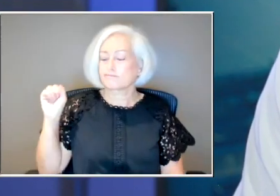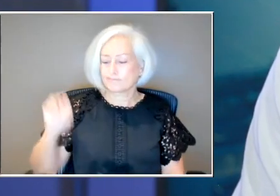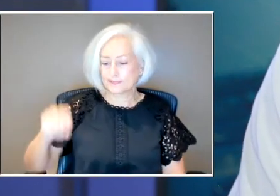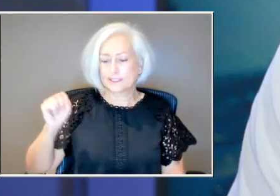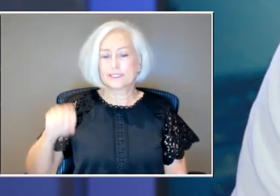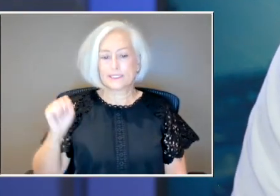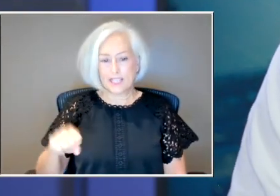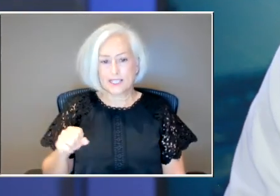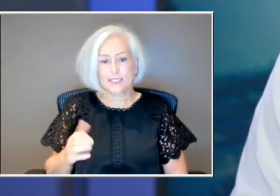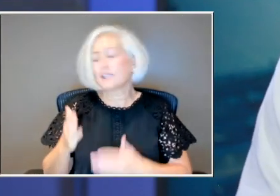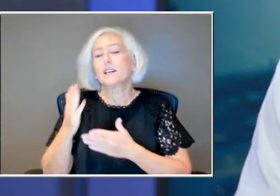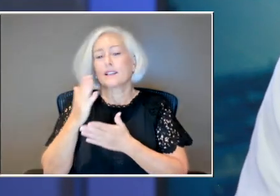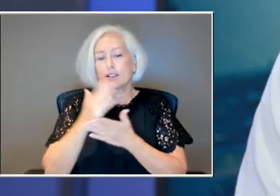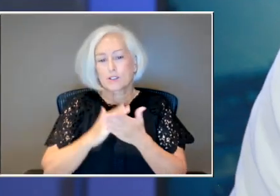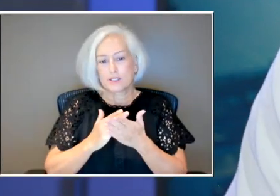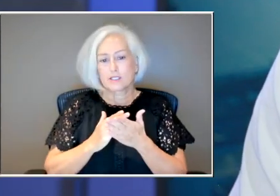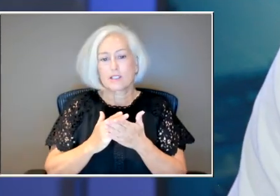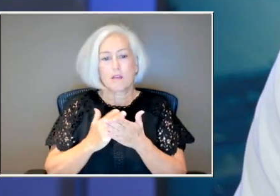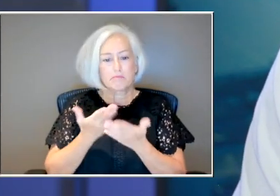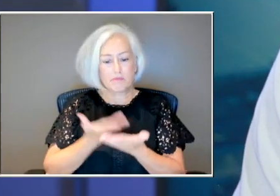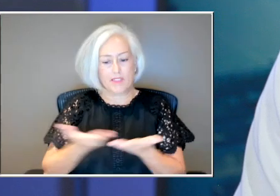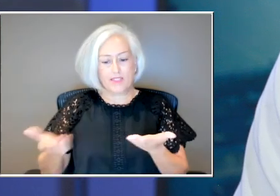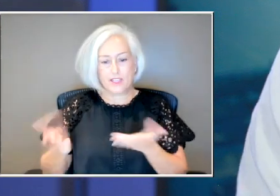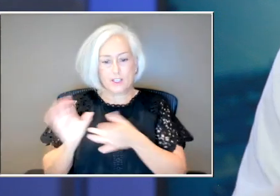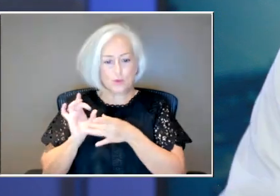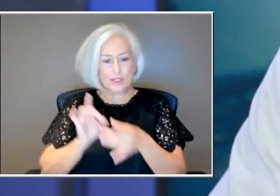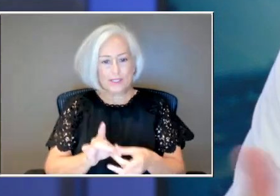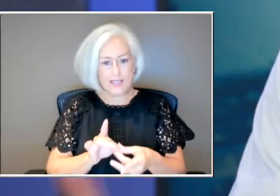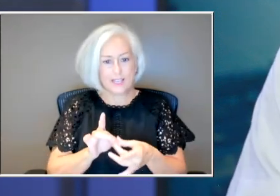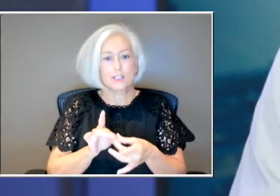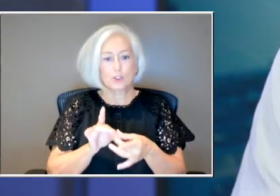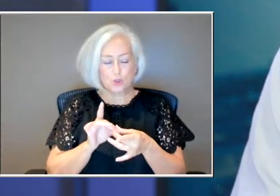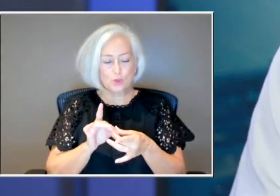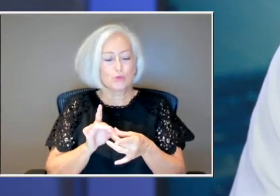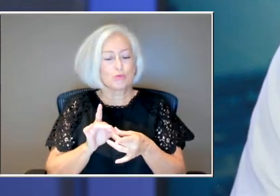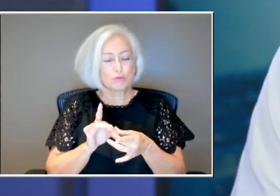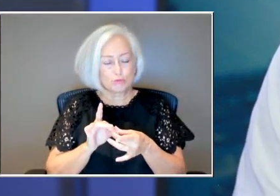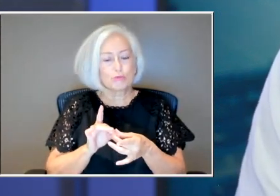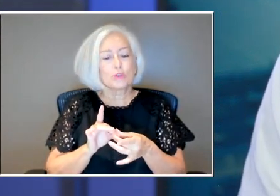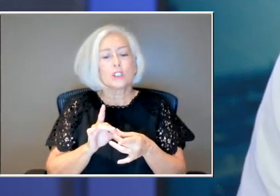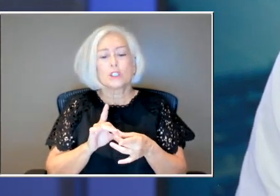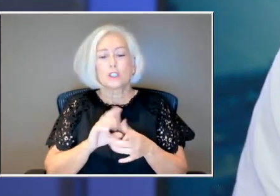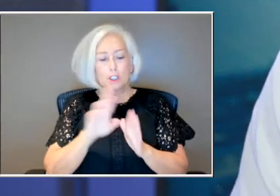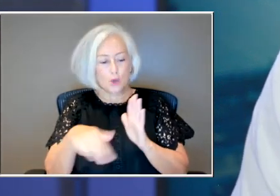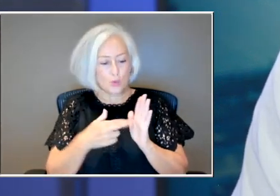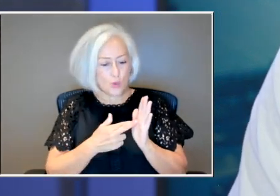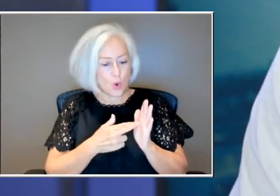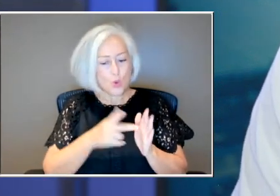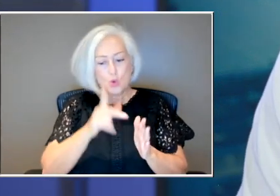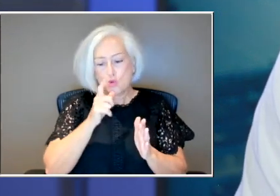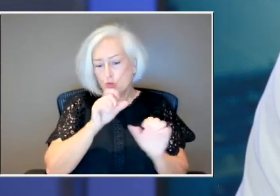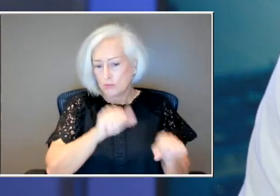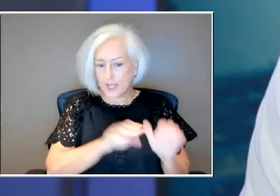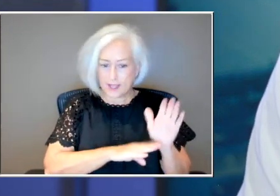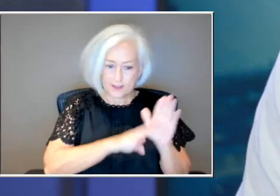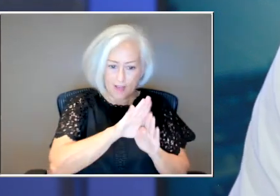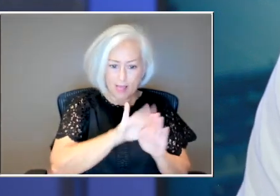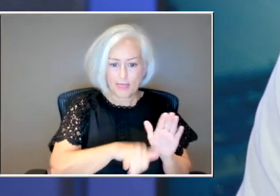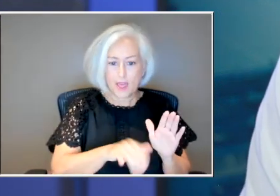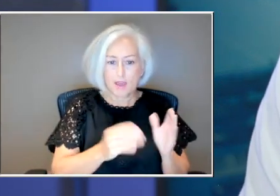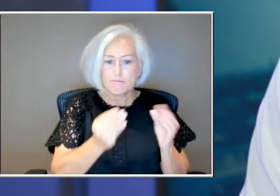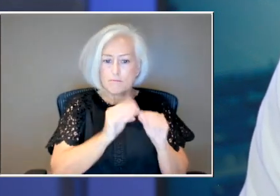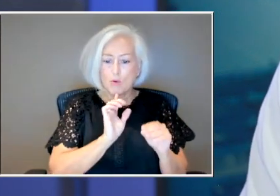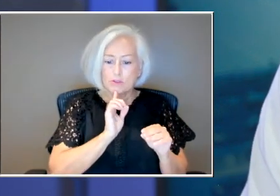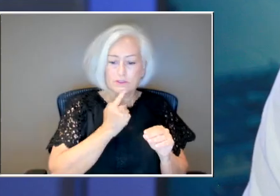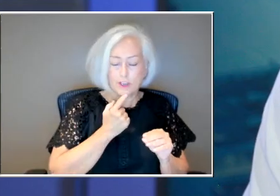the individual person, maybe genetic factors that play a role in who develops more severe disease and who doesn't, but there's a lot about that we don't really